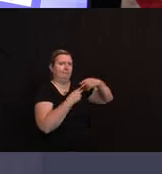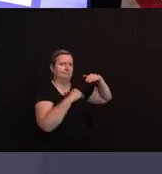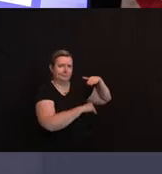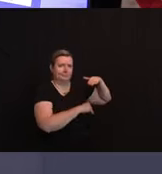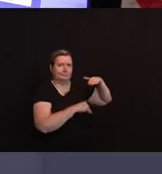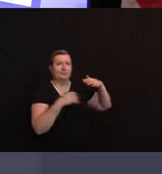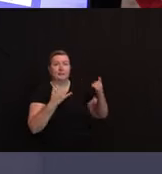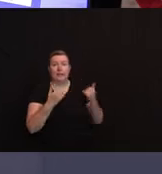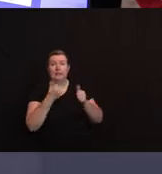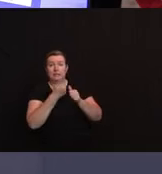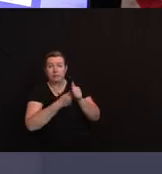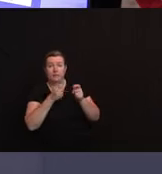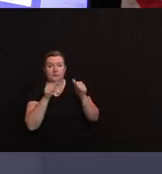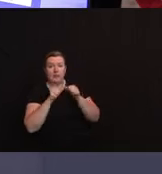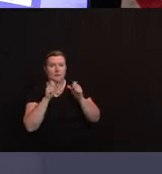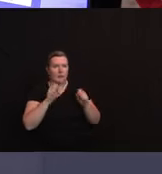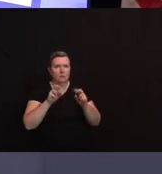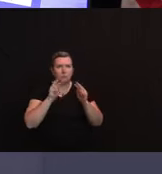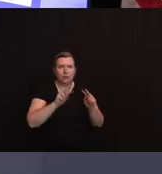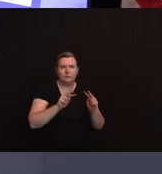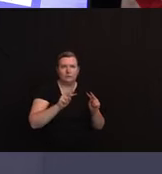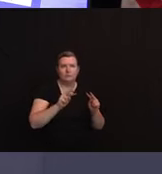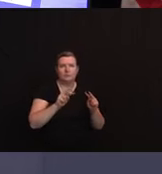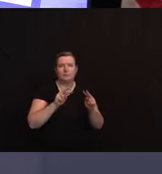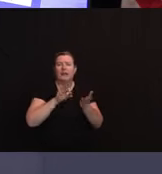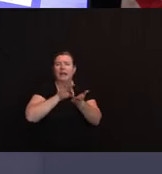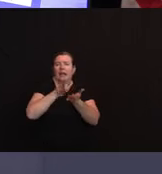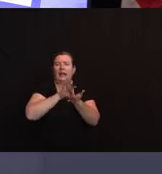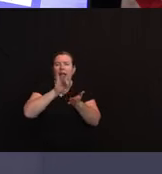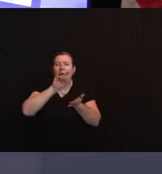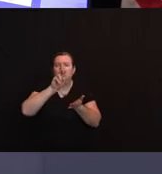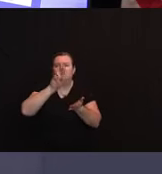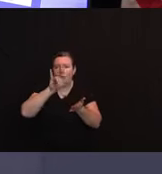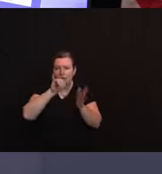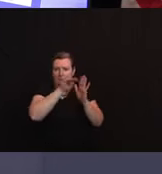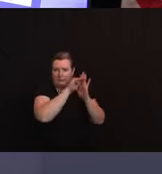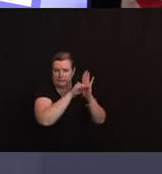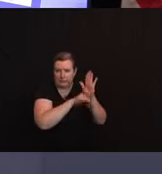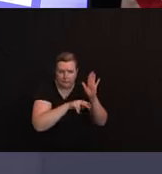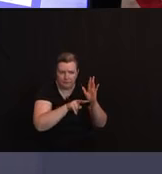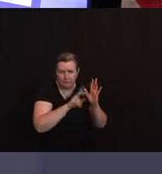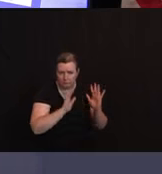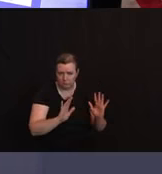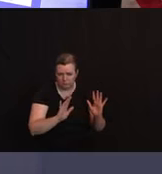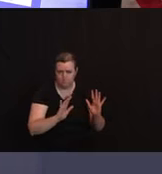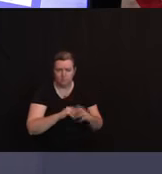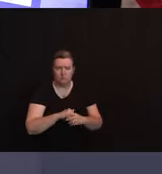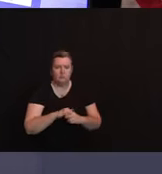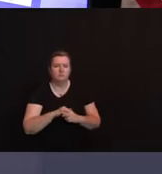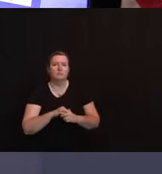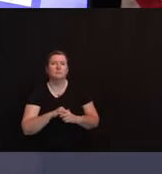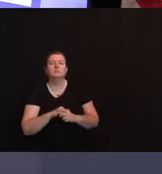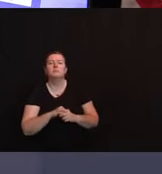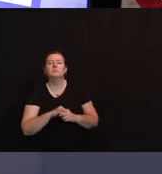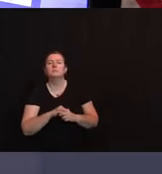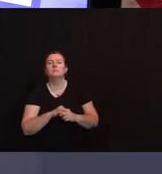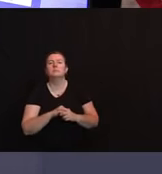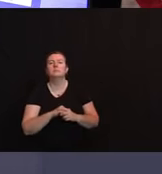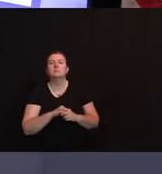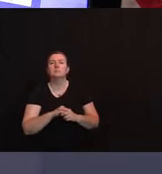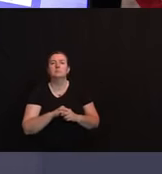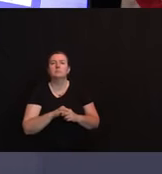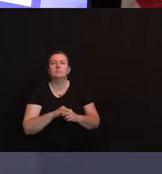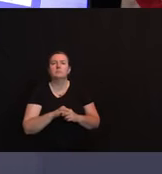and follow-up review with those reporting low stockpile levels. The first planning meeting of